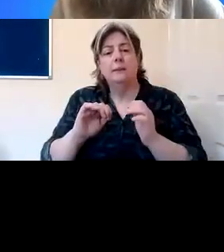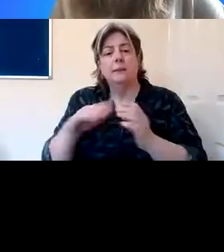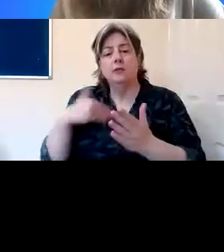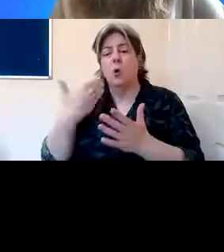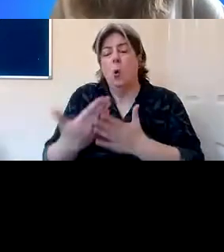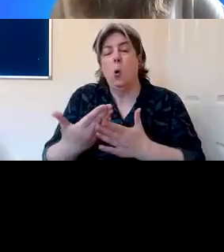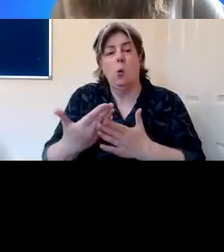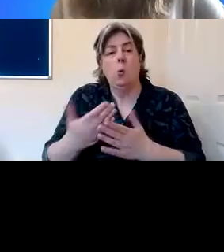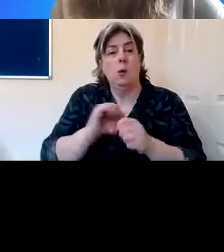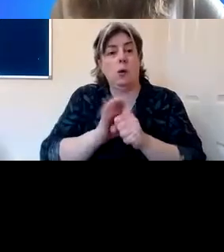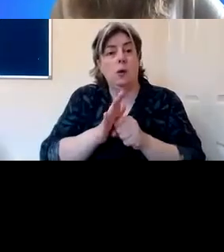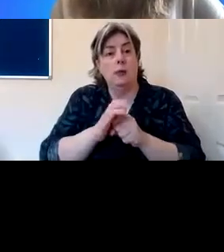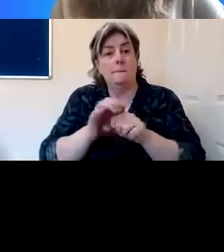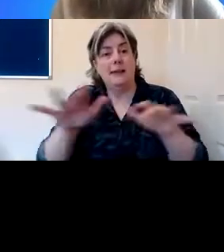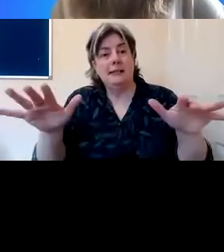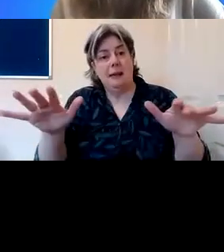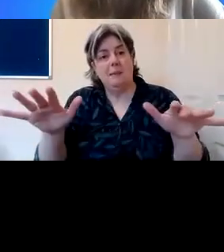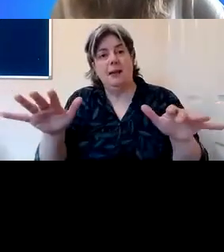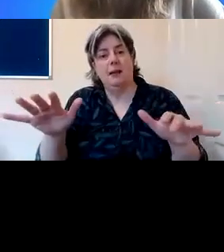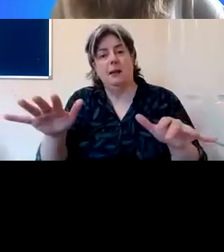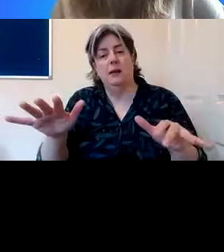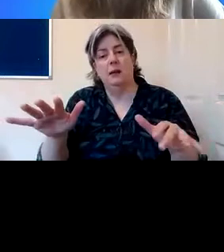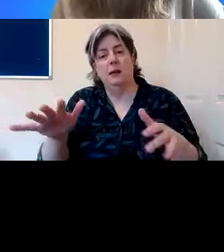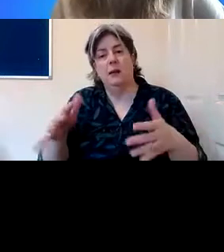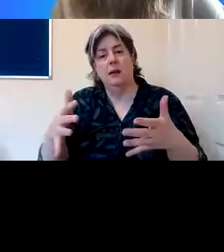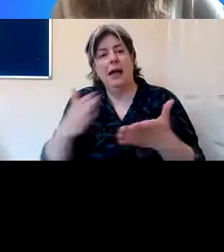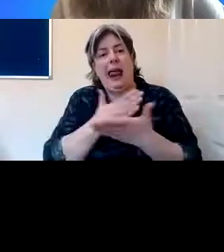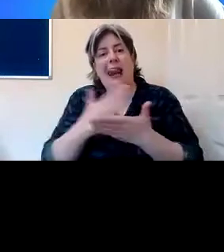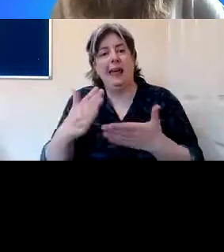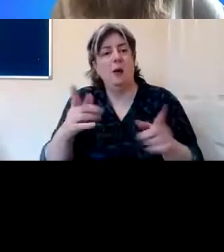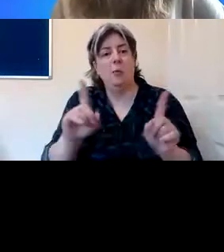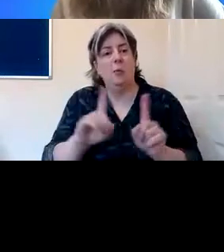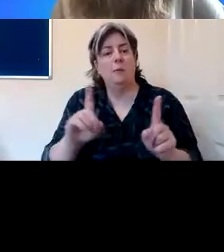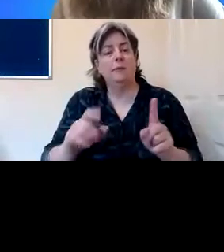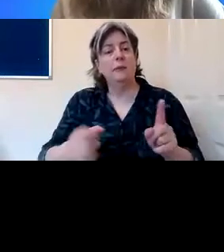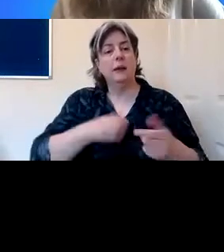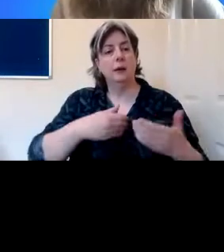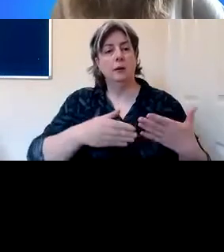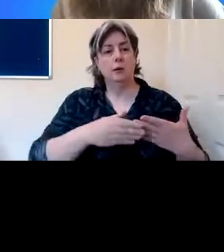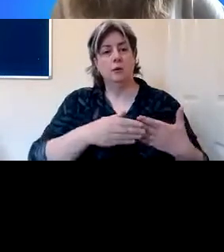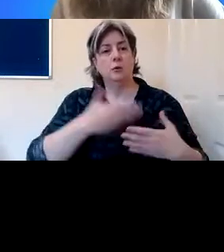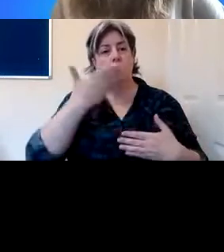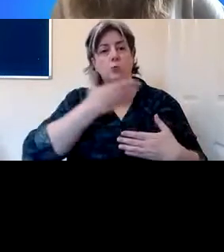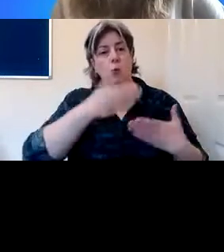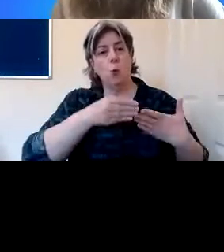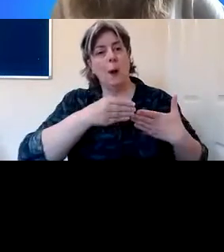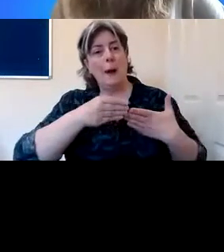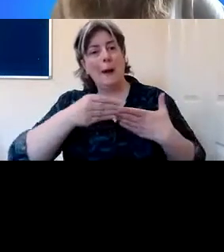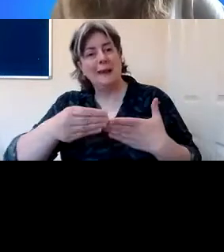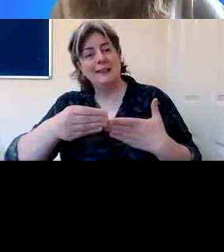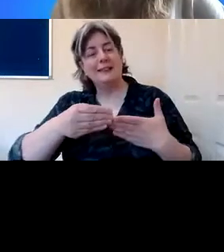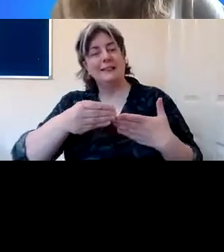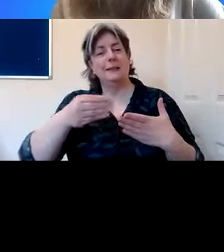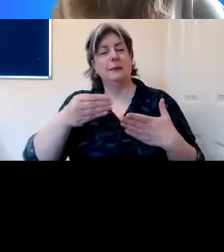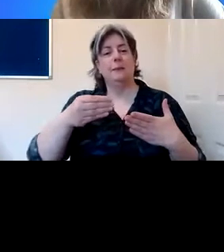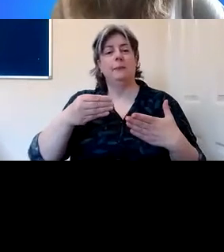pandemic, I think that our leaders, our school leaders, in principle, yes, I would get